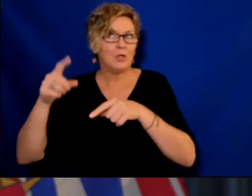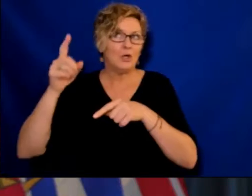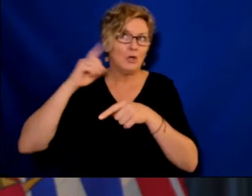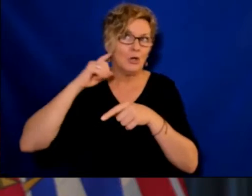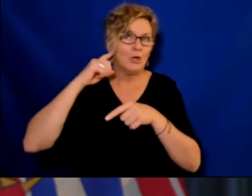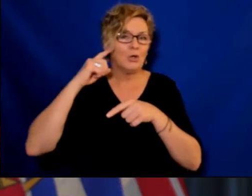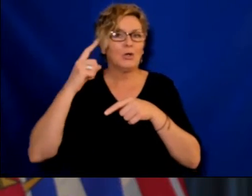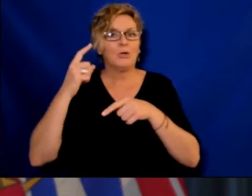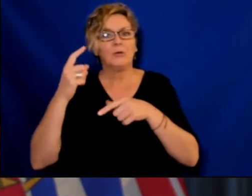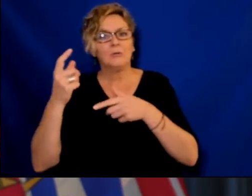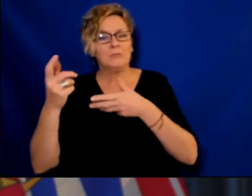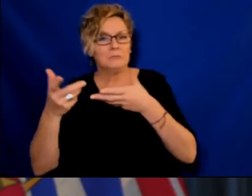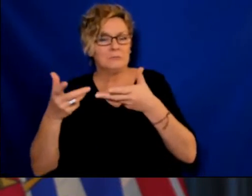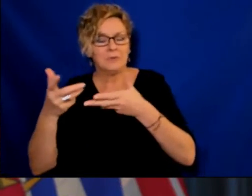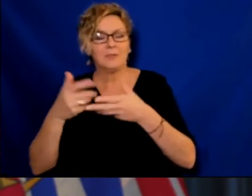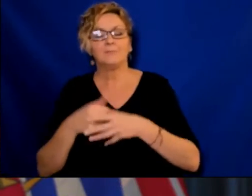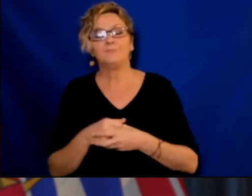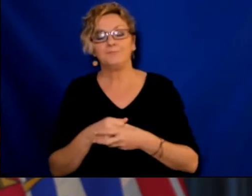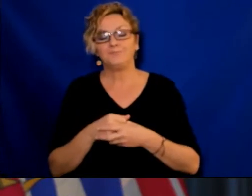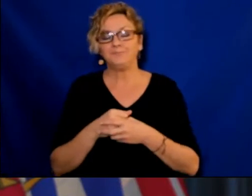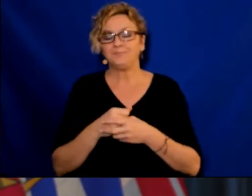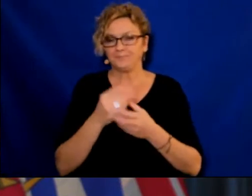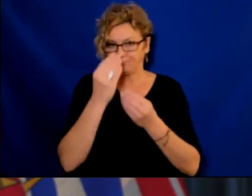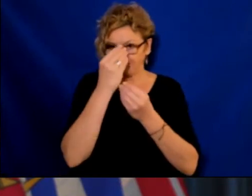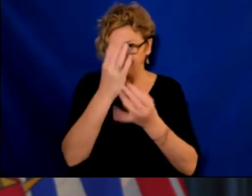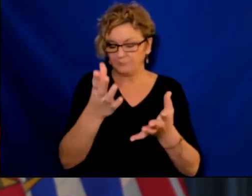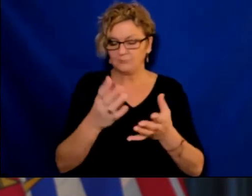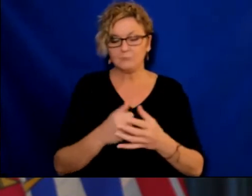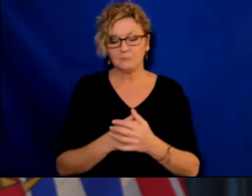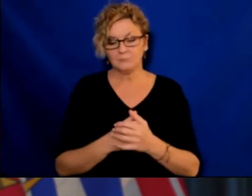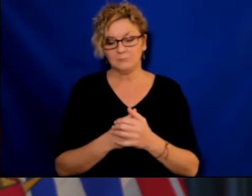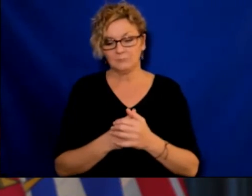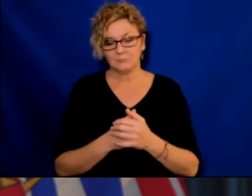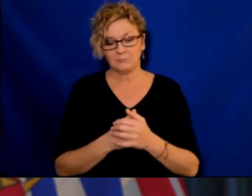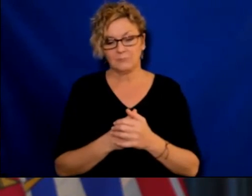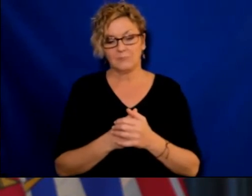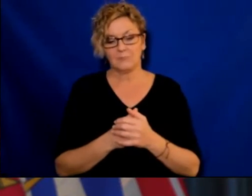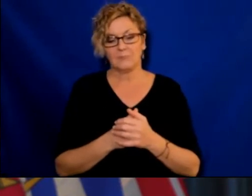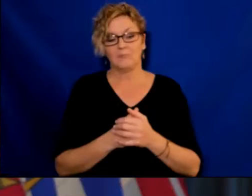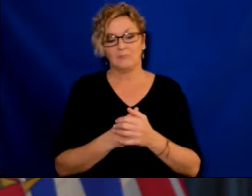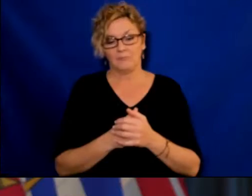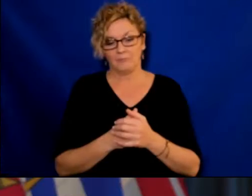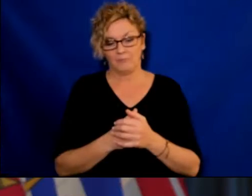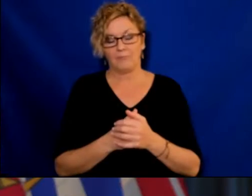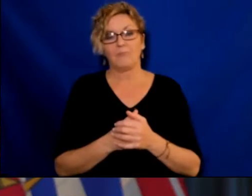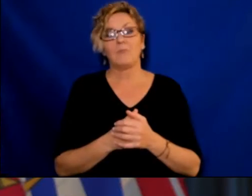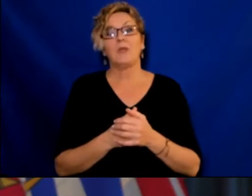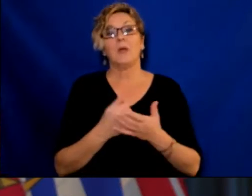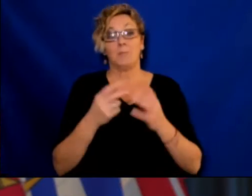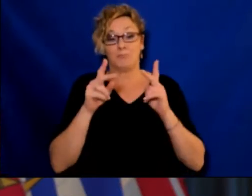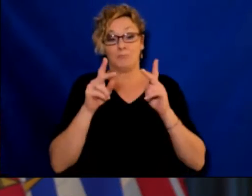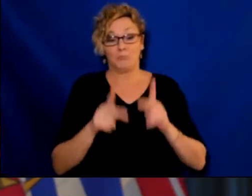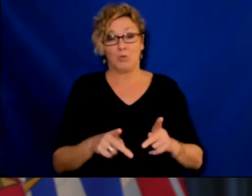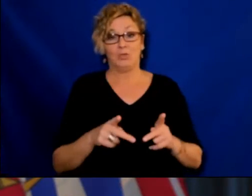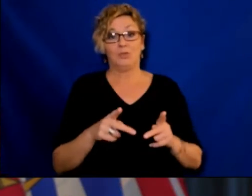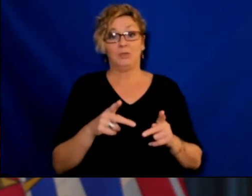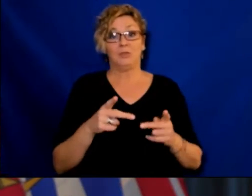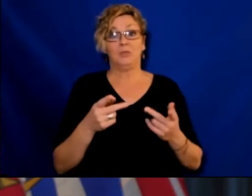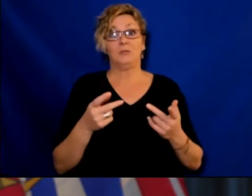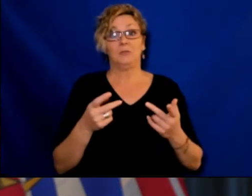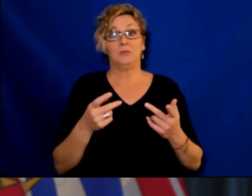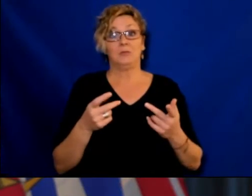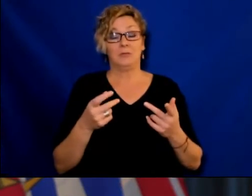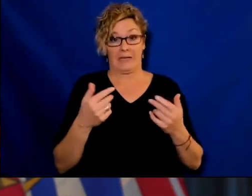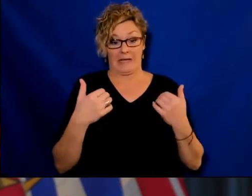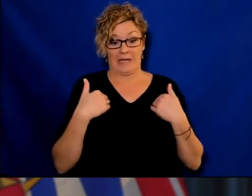are no longer infectious to others about 10 days after their symptoms start. So it depends on when the person